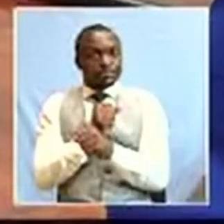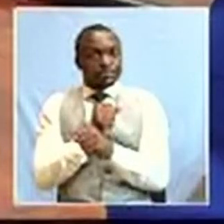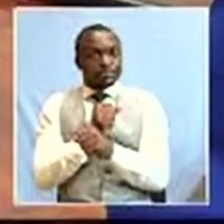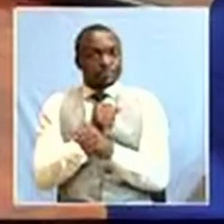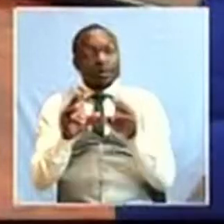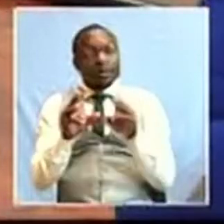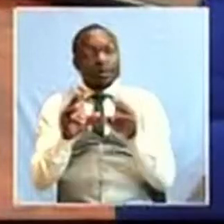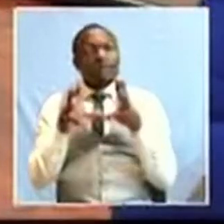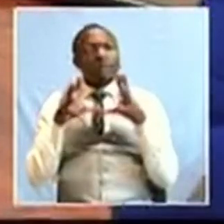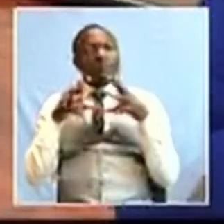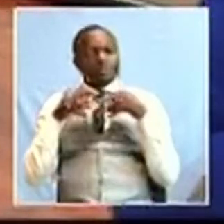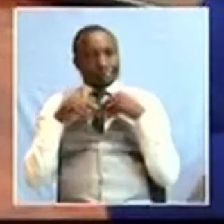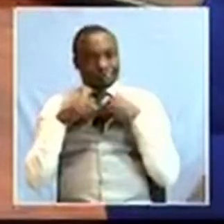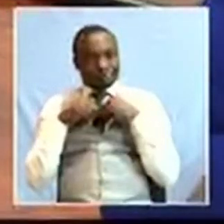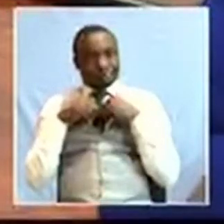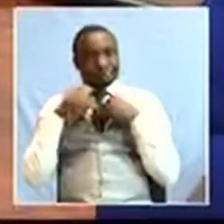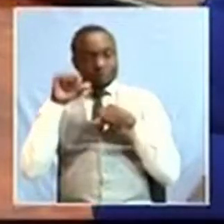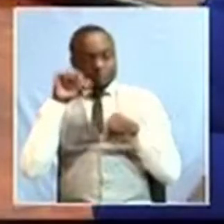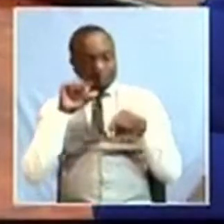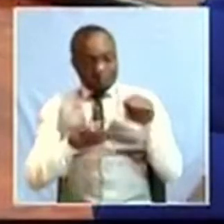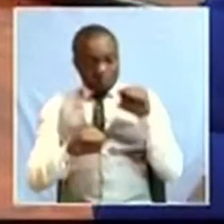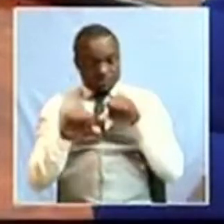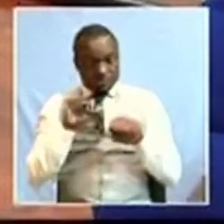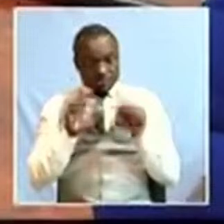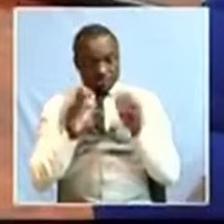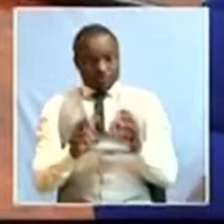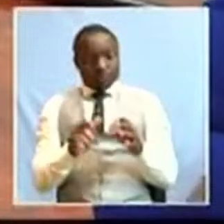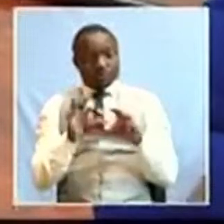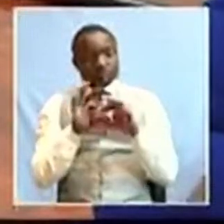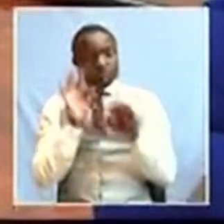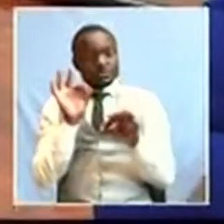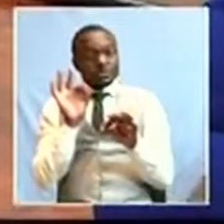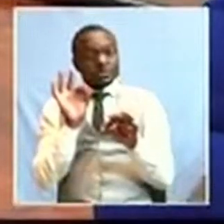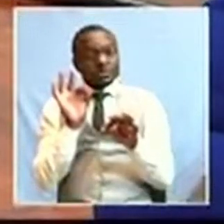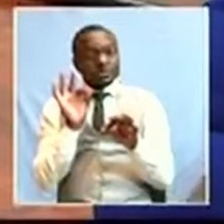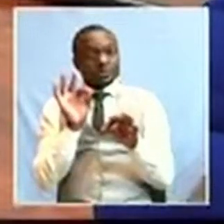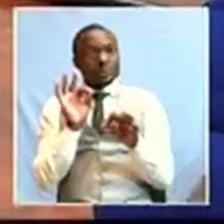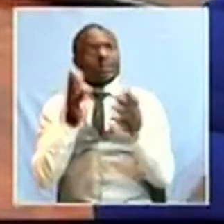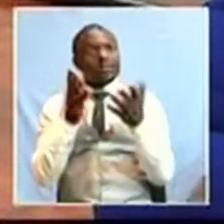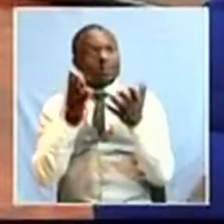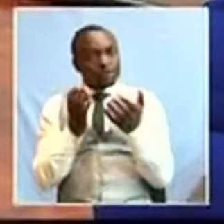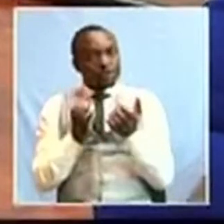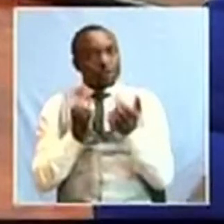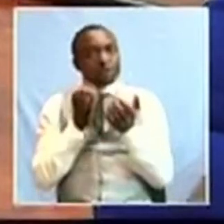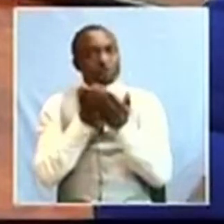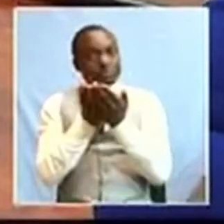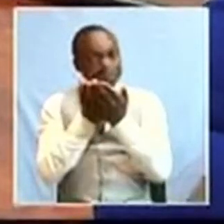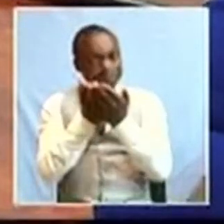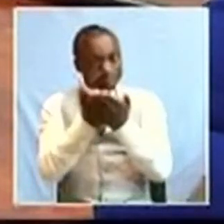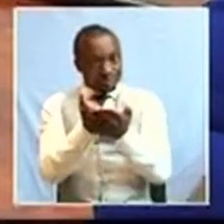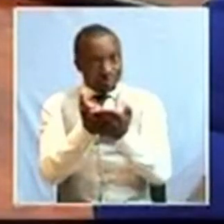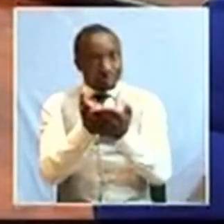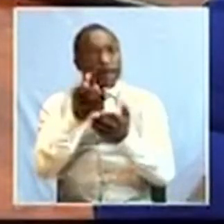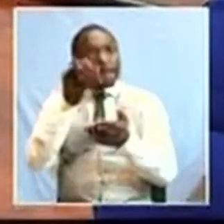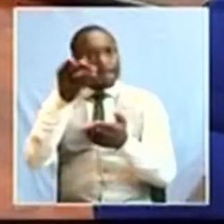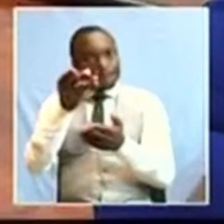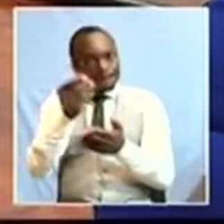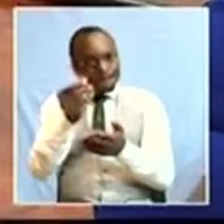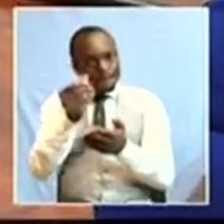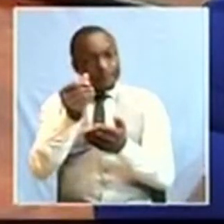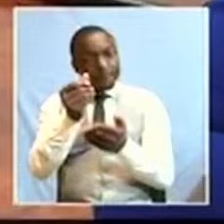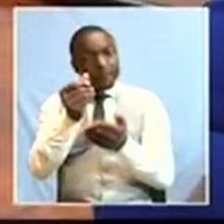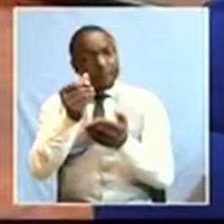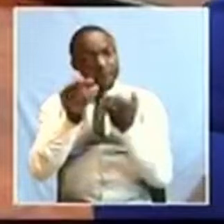Management acknowledges the observations made by the auditors and wishes to submit that revenue